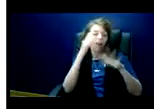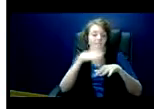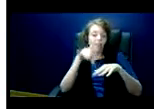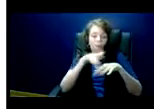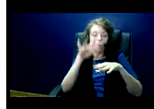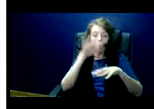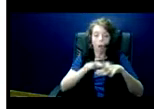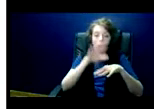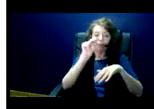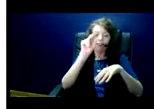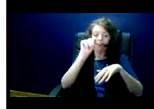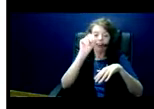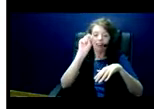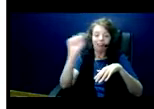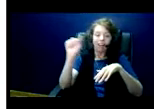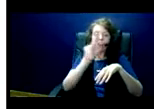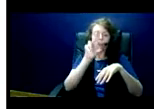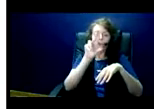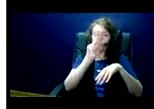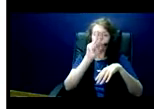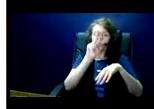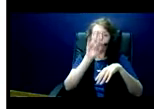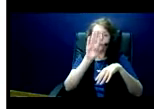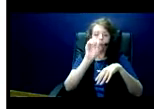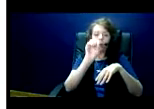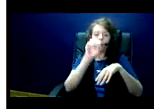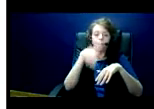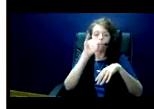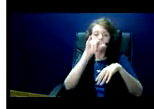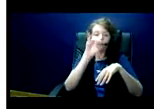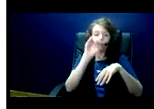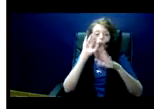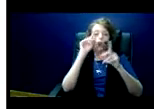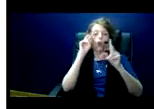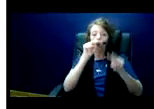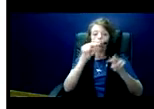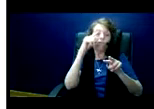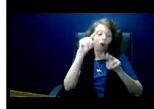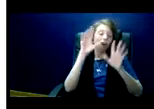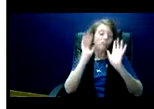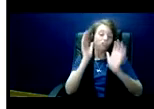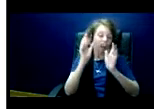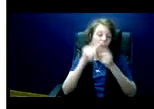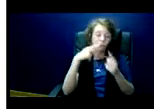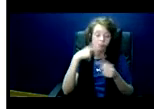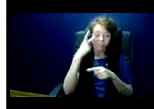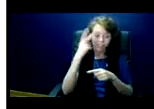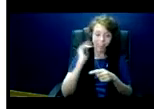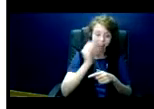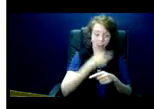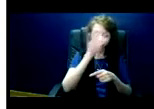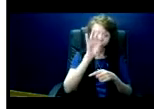on NASA's YouTube page within the week. Look to the chat to see a link to our Facebook group, and I